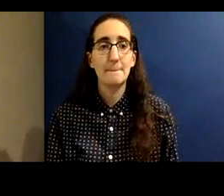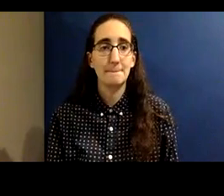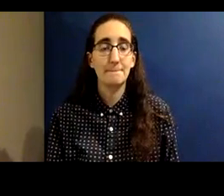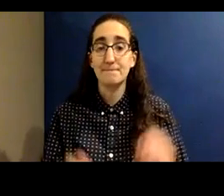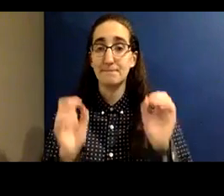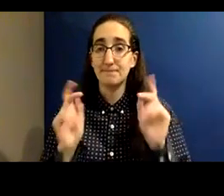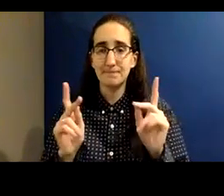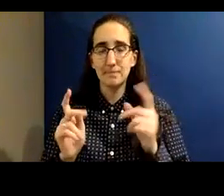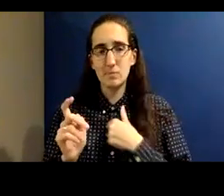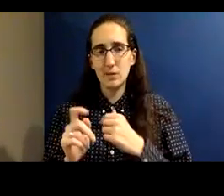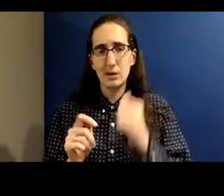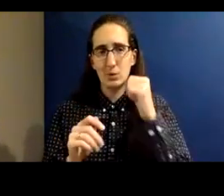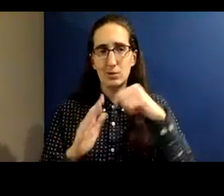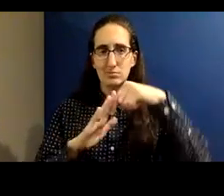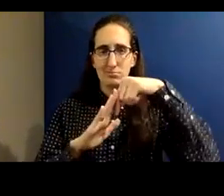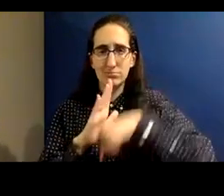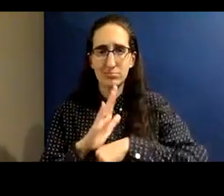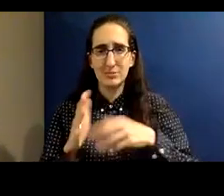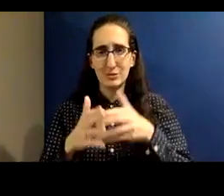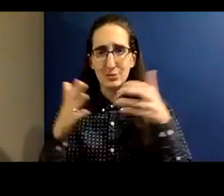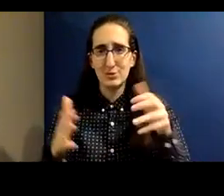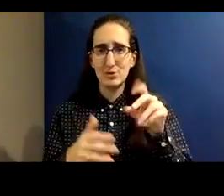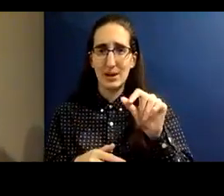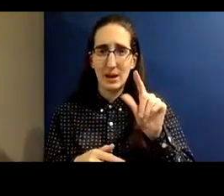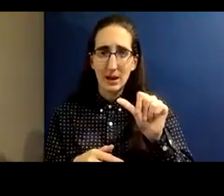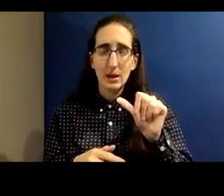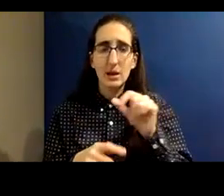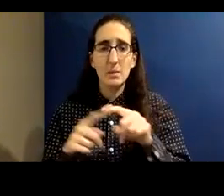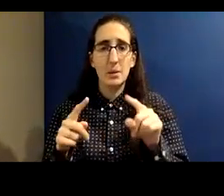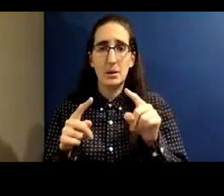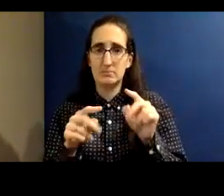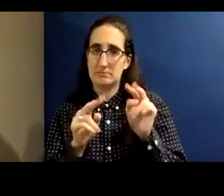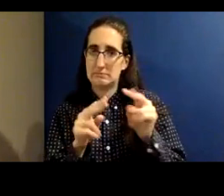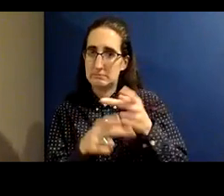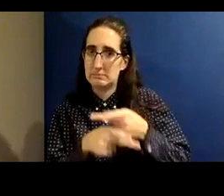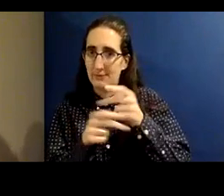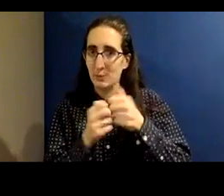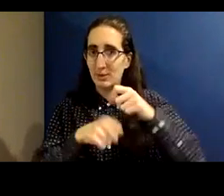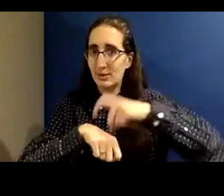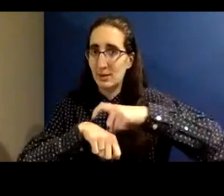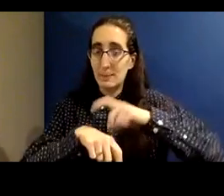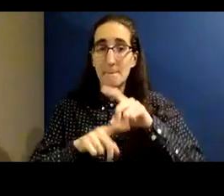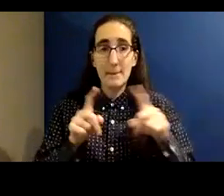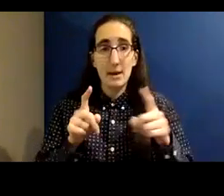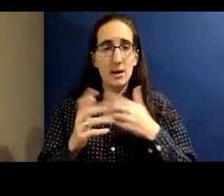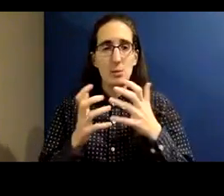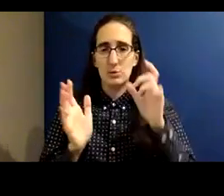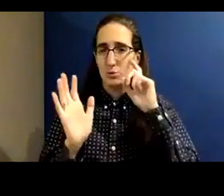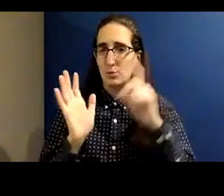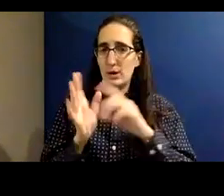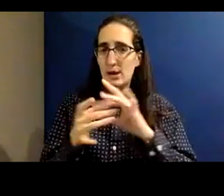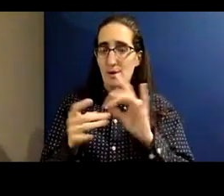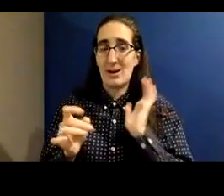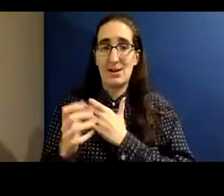All right, so I'm not going to go into data too much, just to keep an eye on time. But I want to point out that in our Healthy